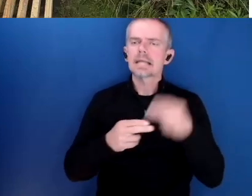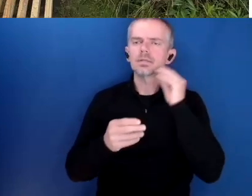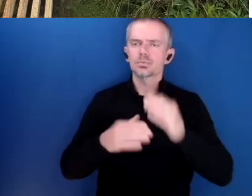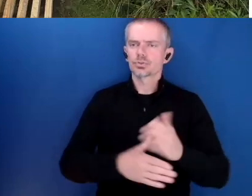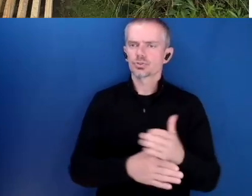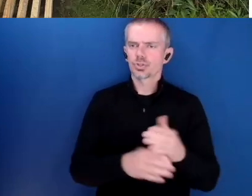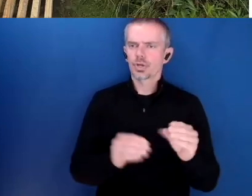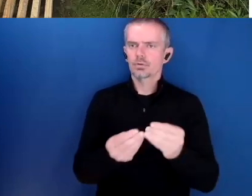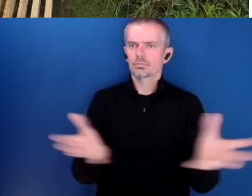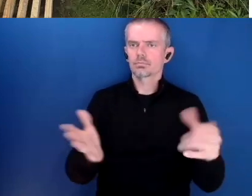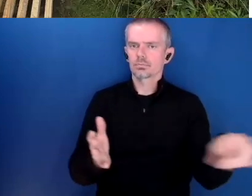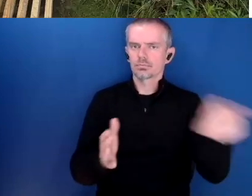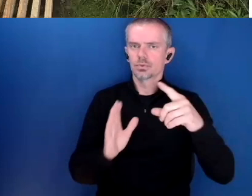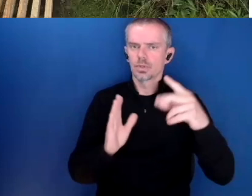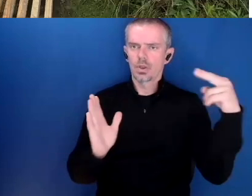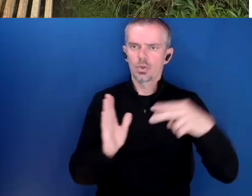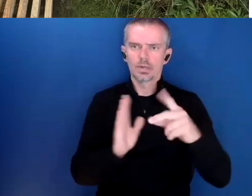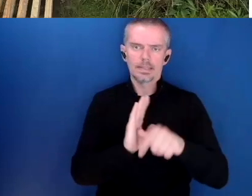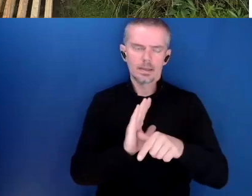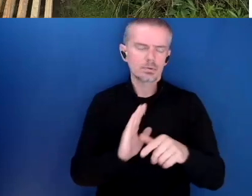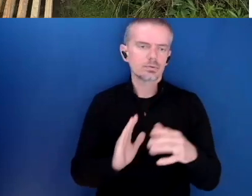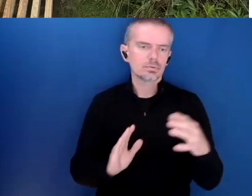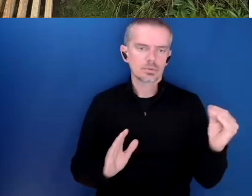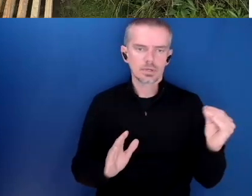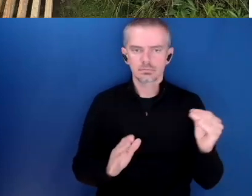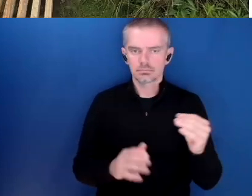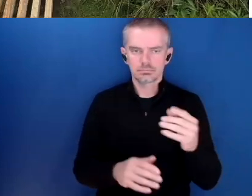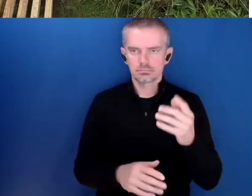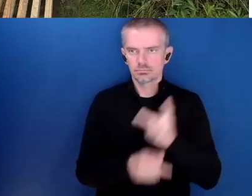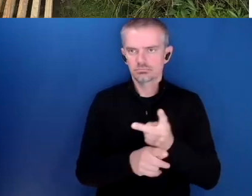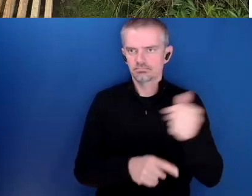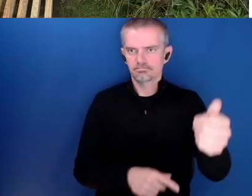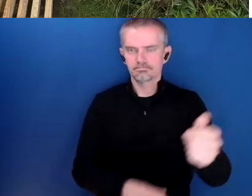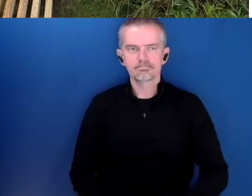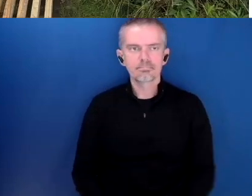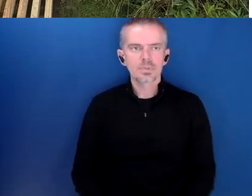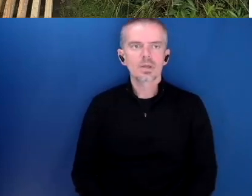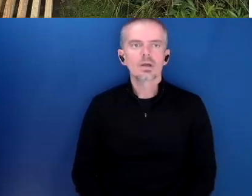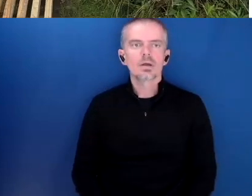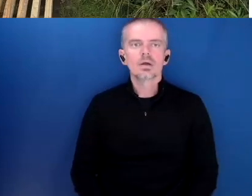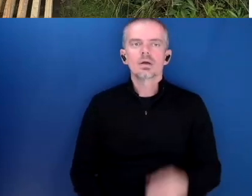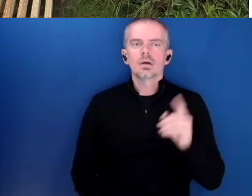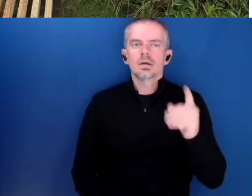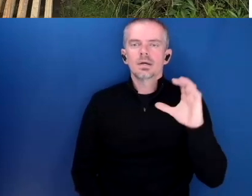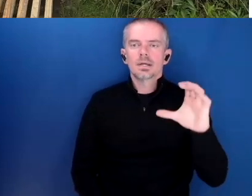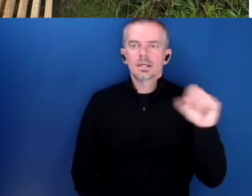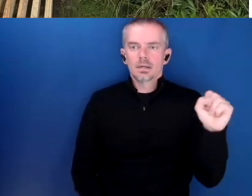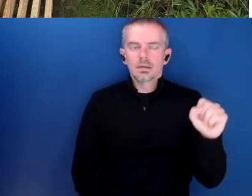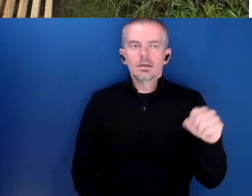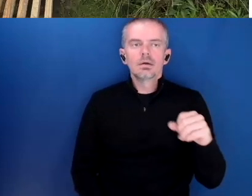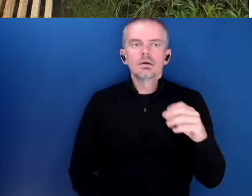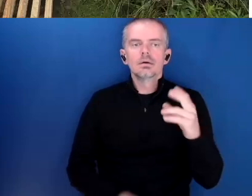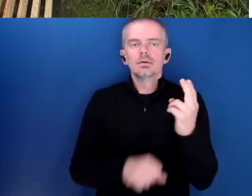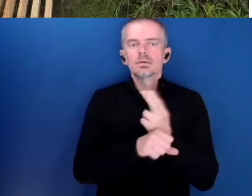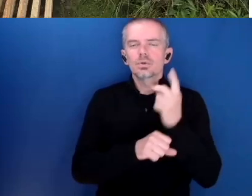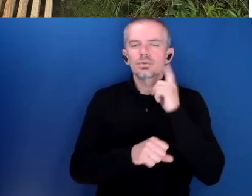you to review at a later time and to reference. So challenge cost share agreements are utilized in many areas